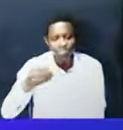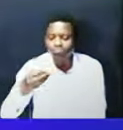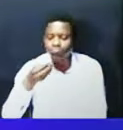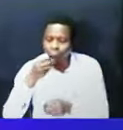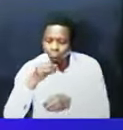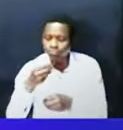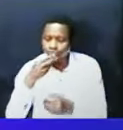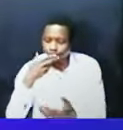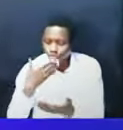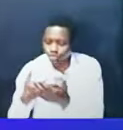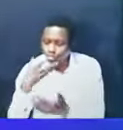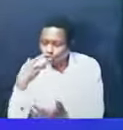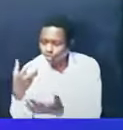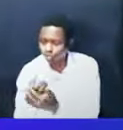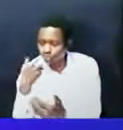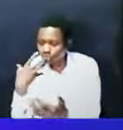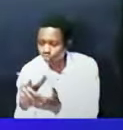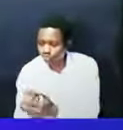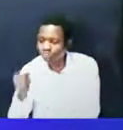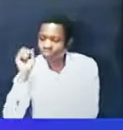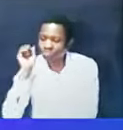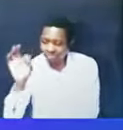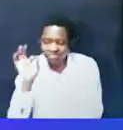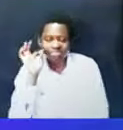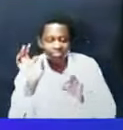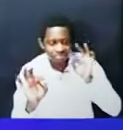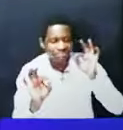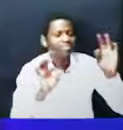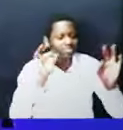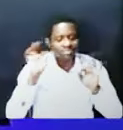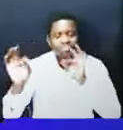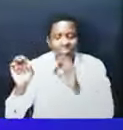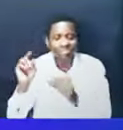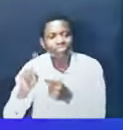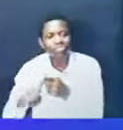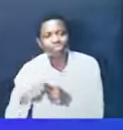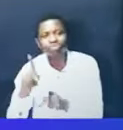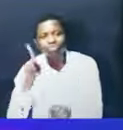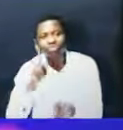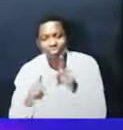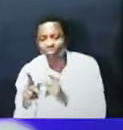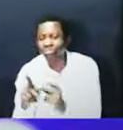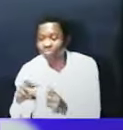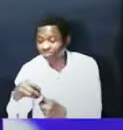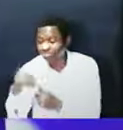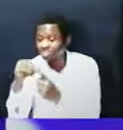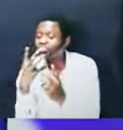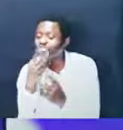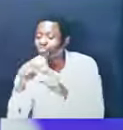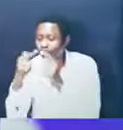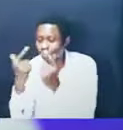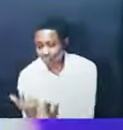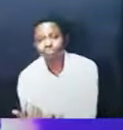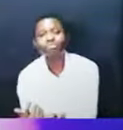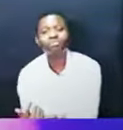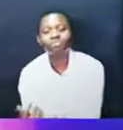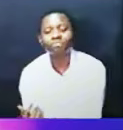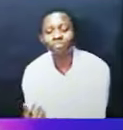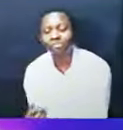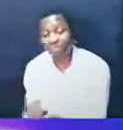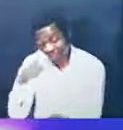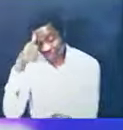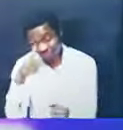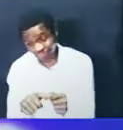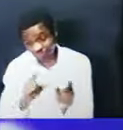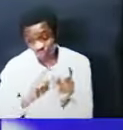asem no echre wonga wo ho titre Judafo onko. Now remember that when they go to the synagogue and they spread